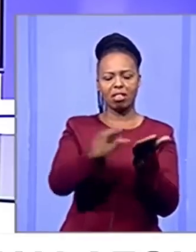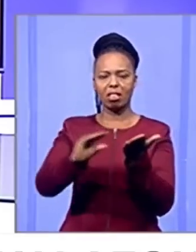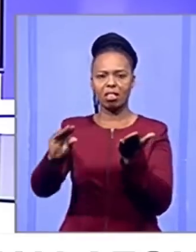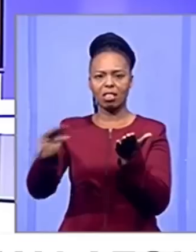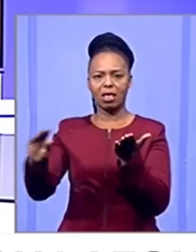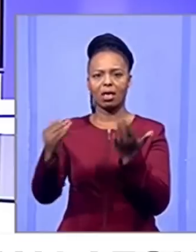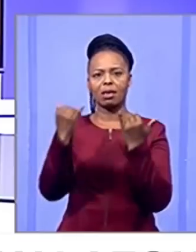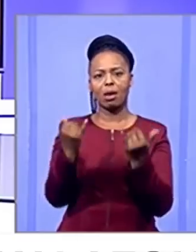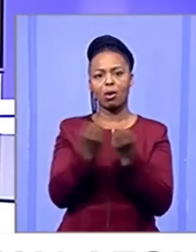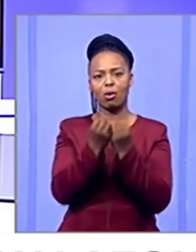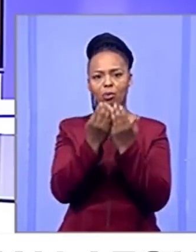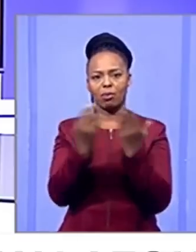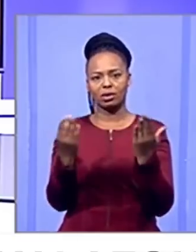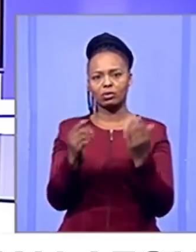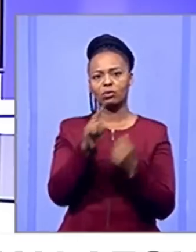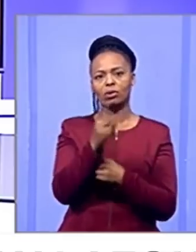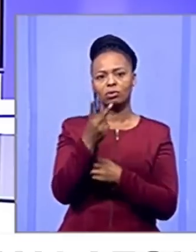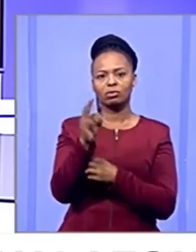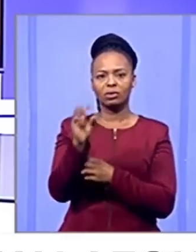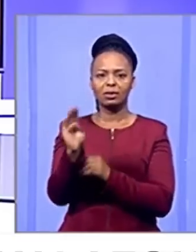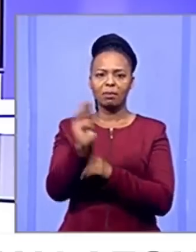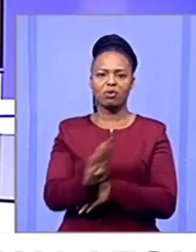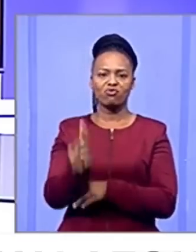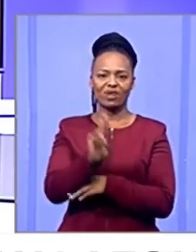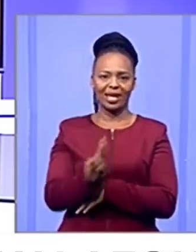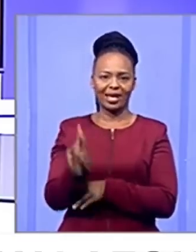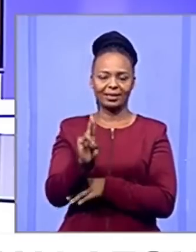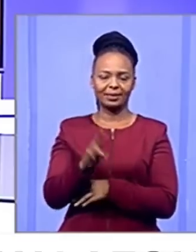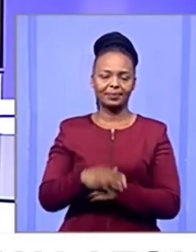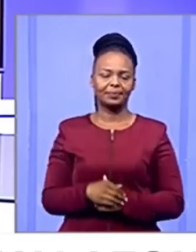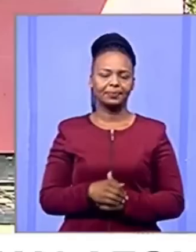tše 120 bothateng bjo.